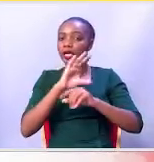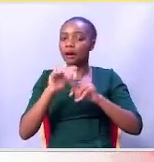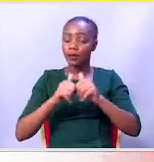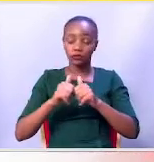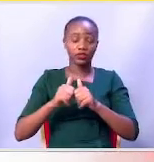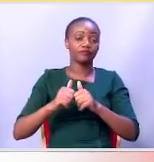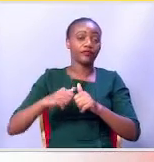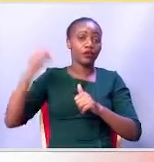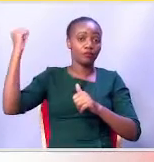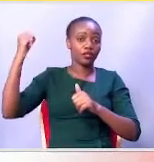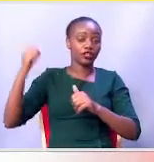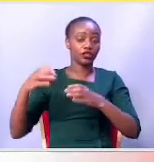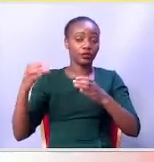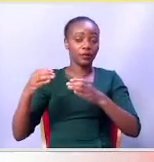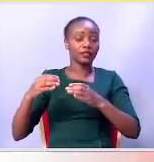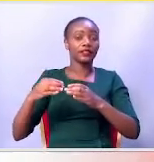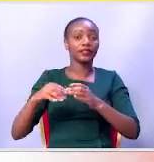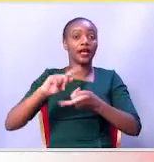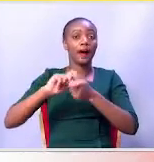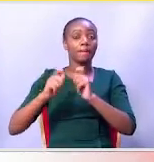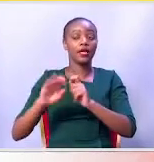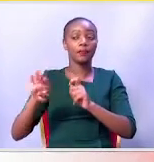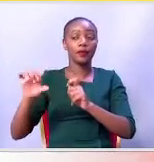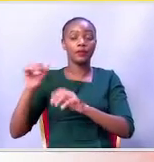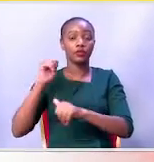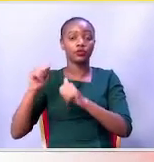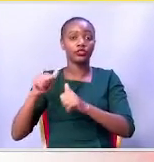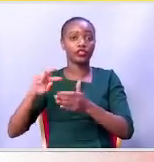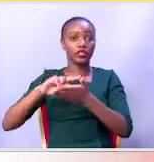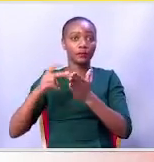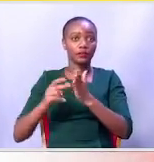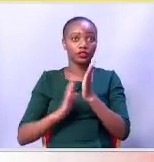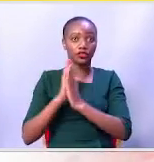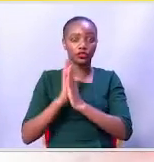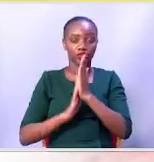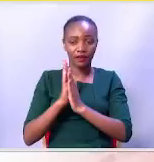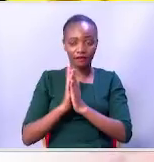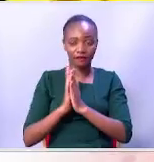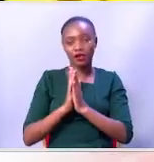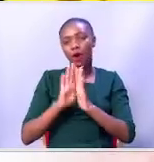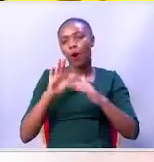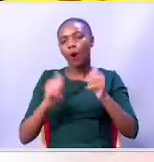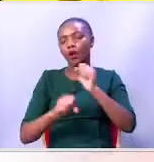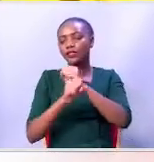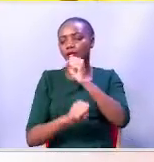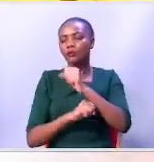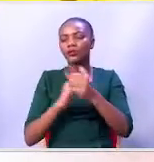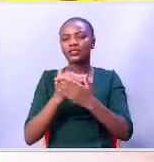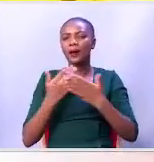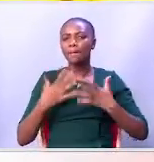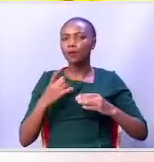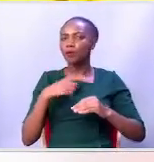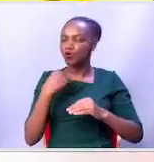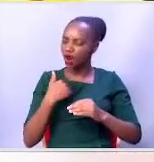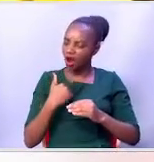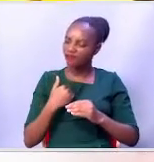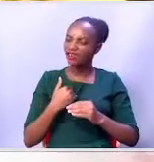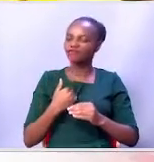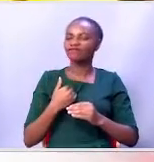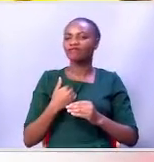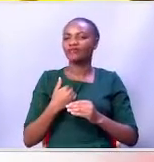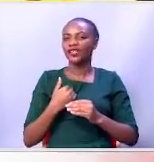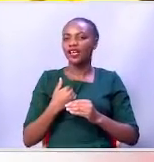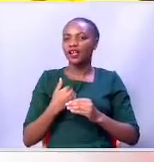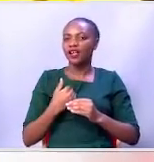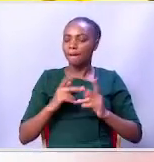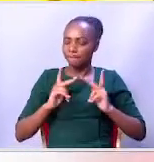amendment bill, which they say is a project meant to serve the interest of certain individuals in power. There is an elaborate legal framework upon